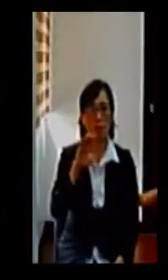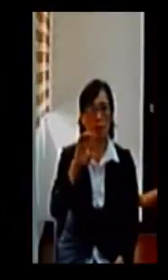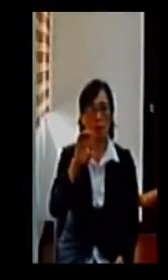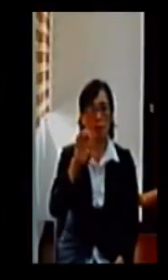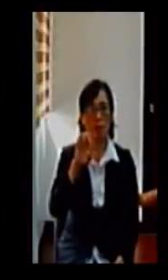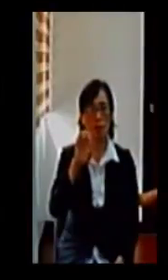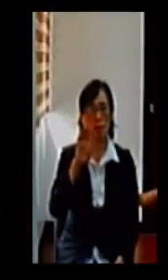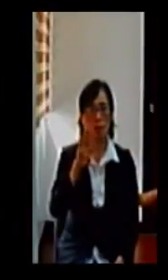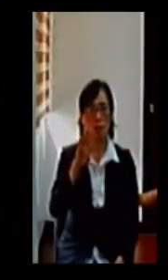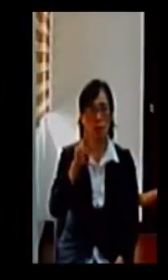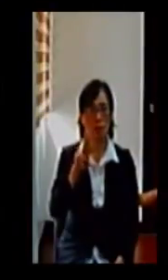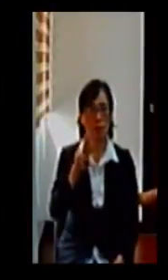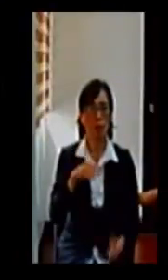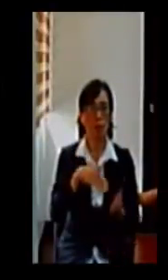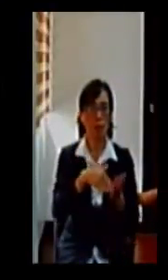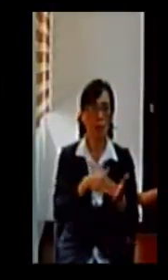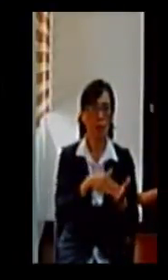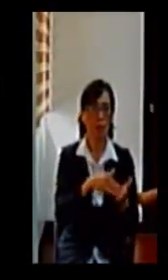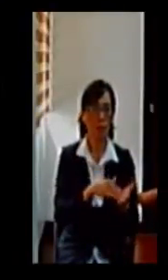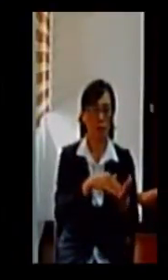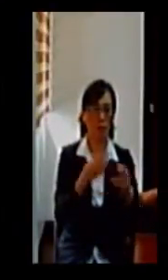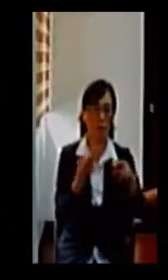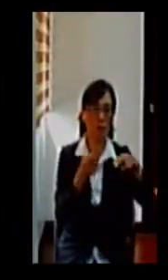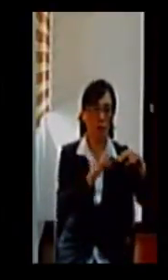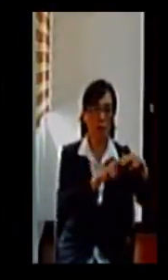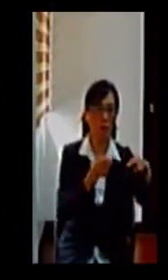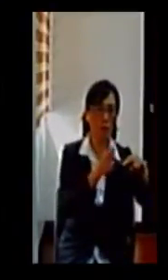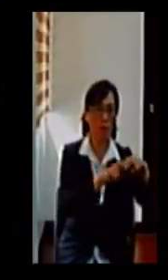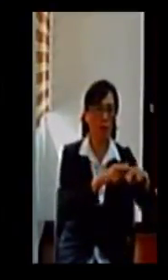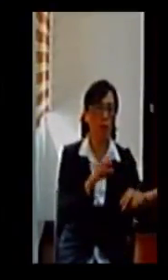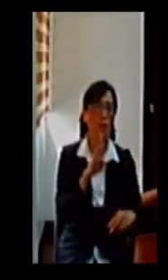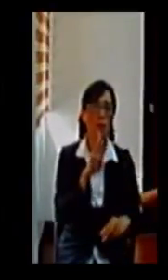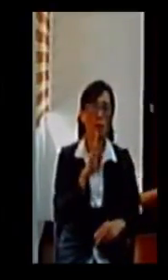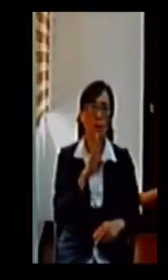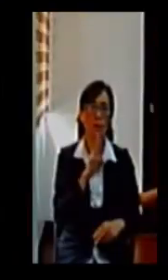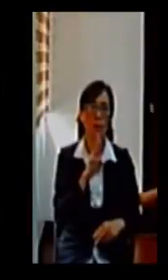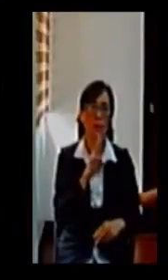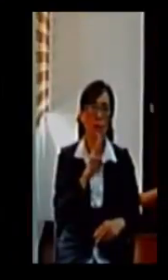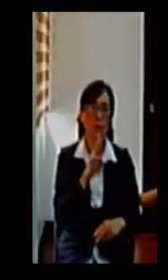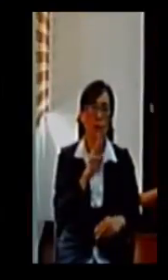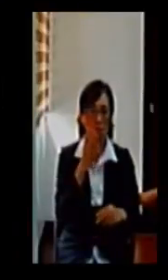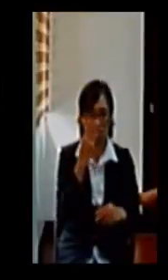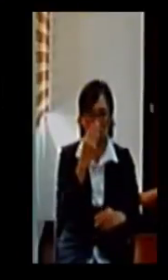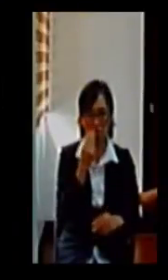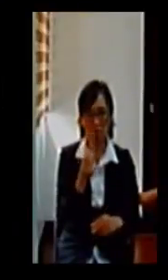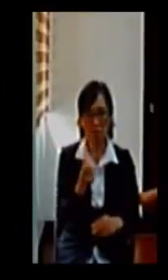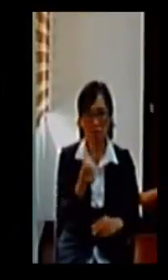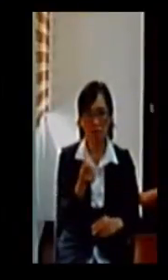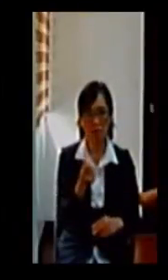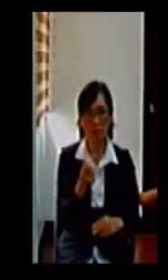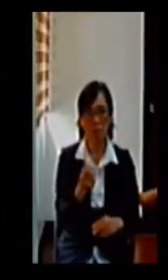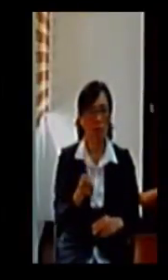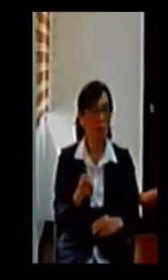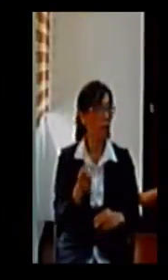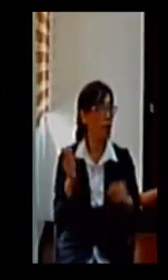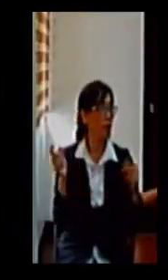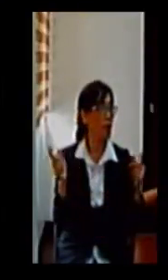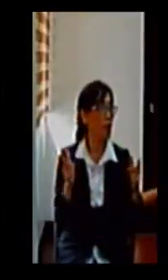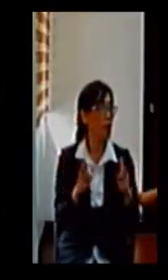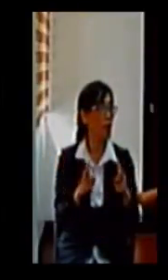vulnerability increased dramatically. Water is very scarce. Cebu is one